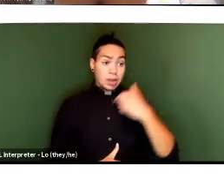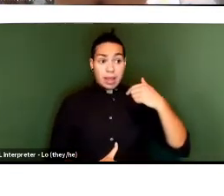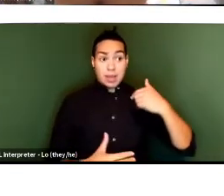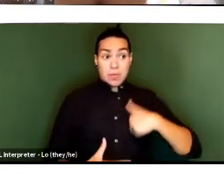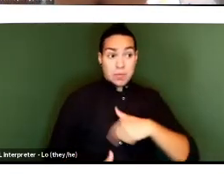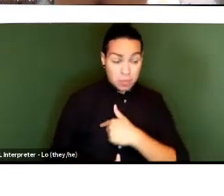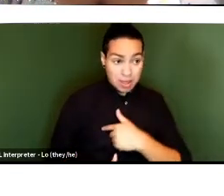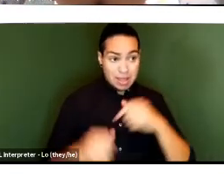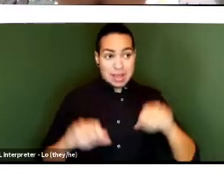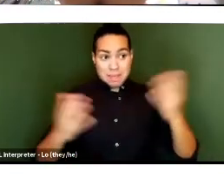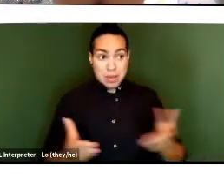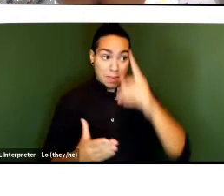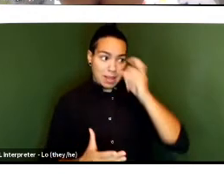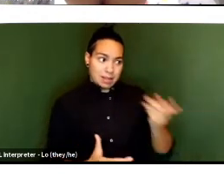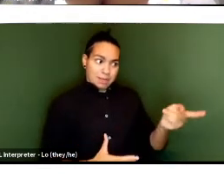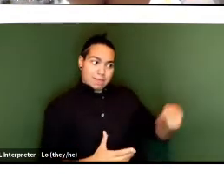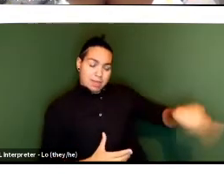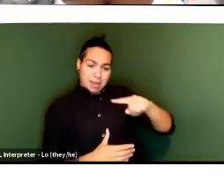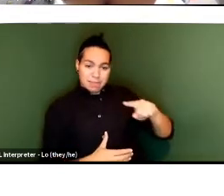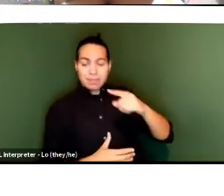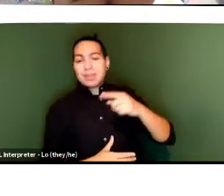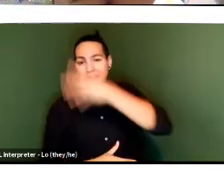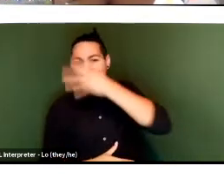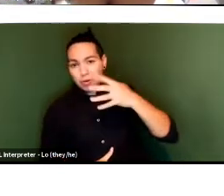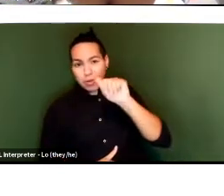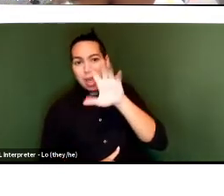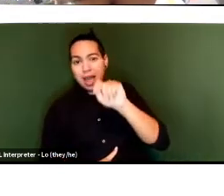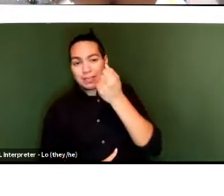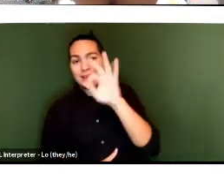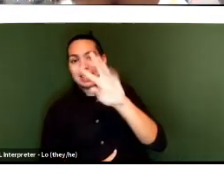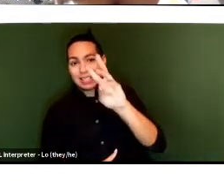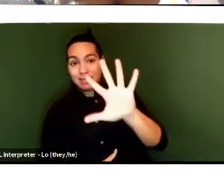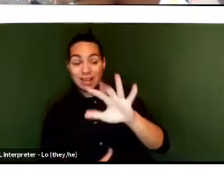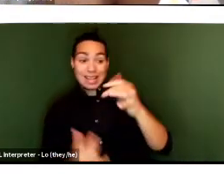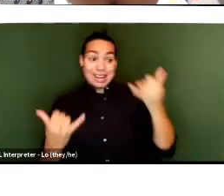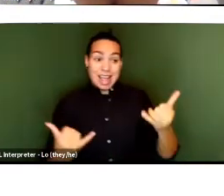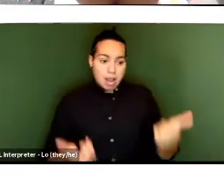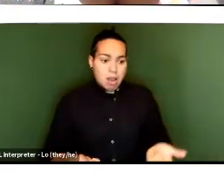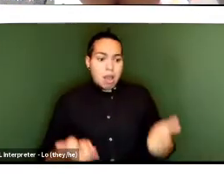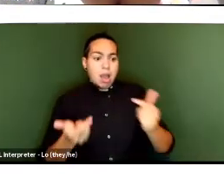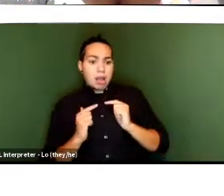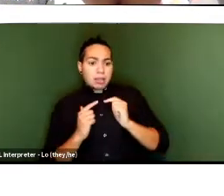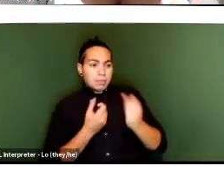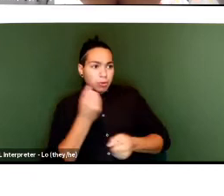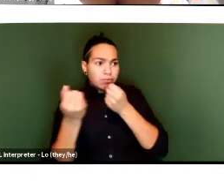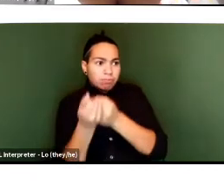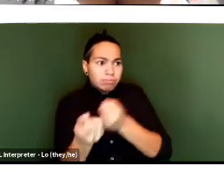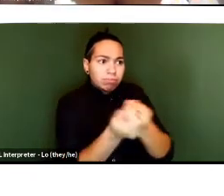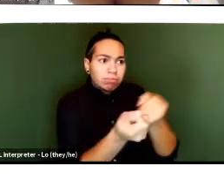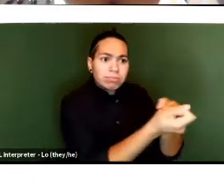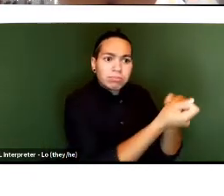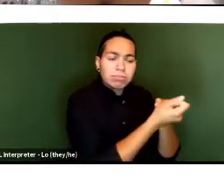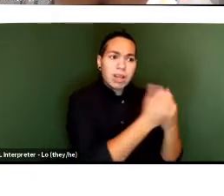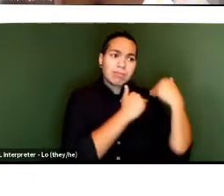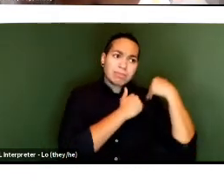Immigration Act of 1965. Time for us to stand and bear the burden with them." My issue